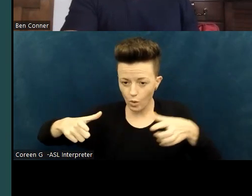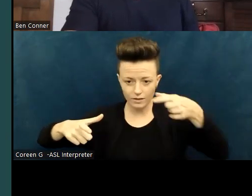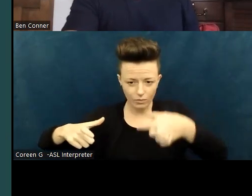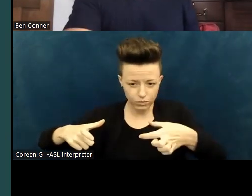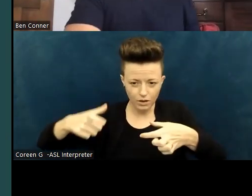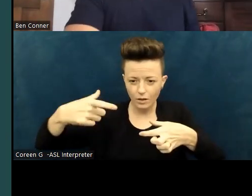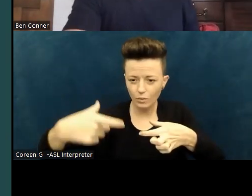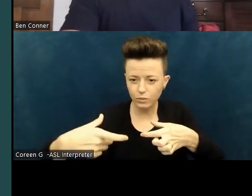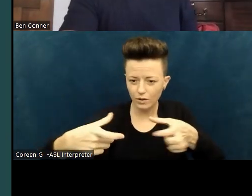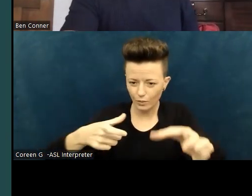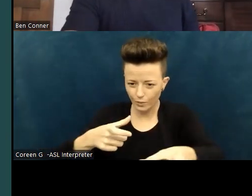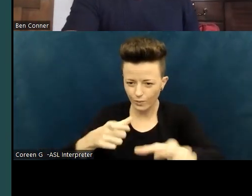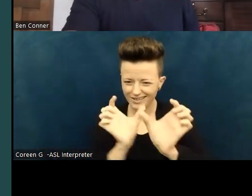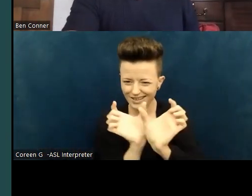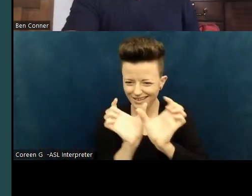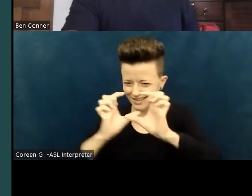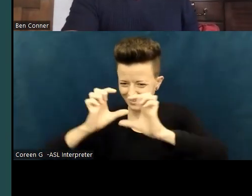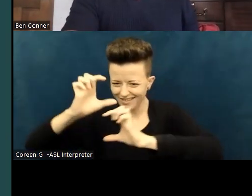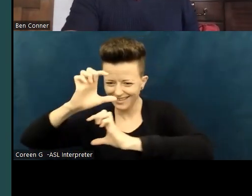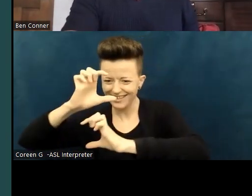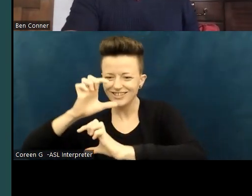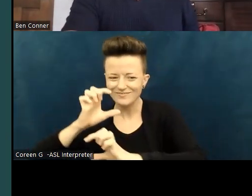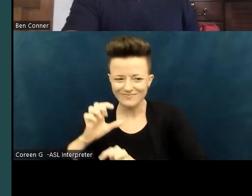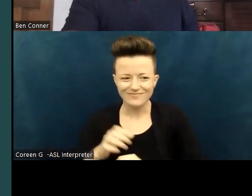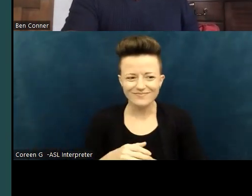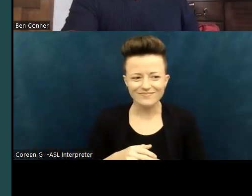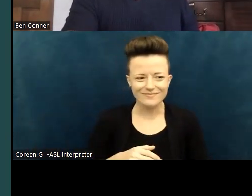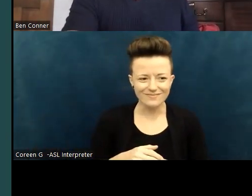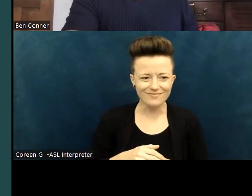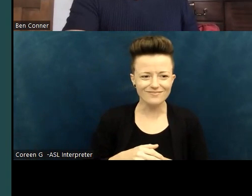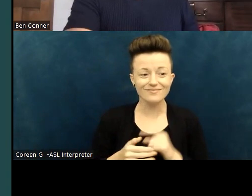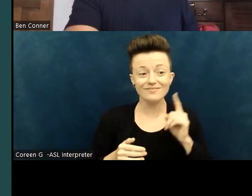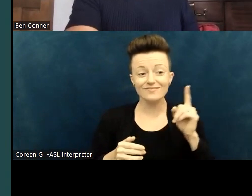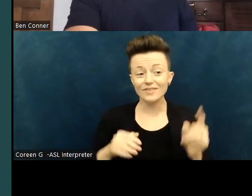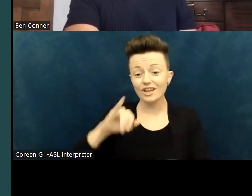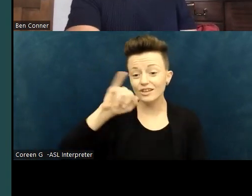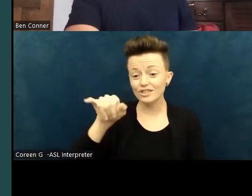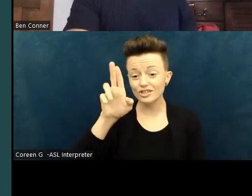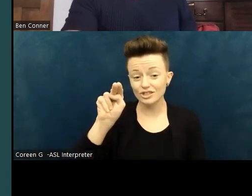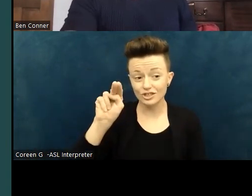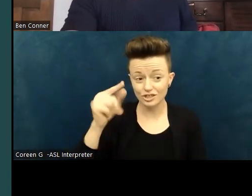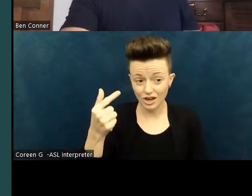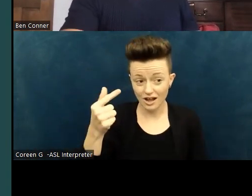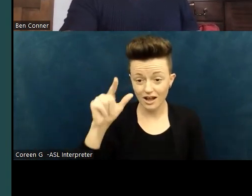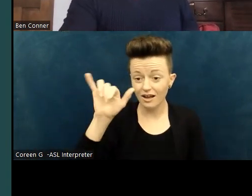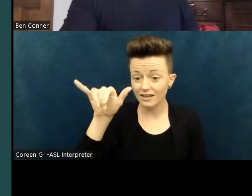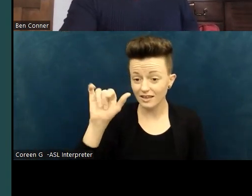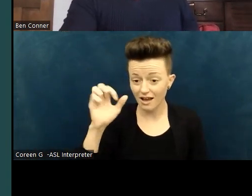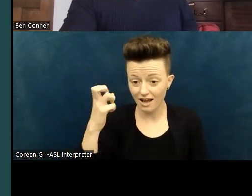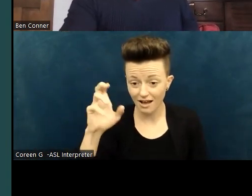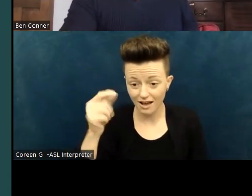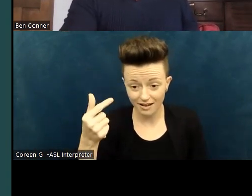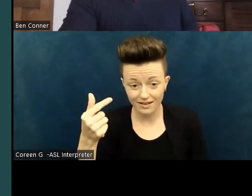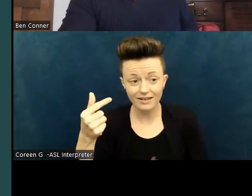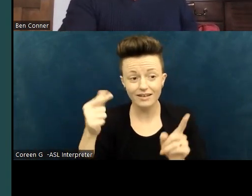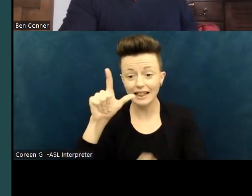Jun-Young Lee, in his work Marginality, the Key to Multicultural Theology, says marginality has no